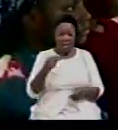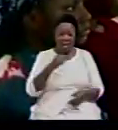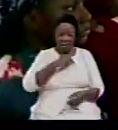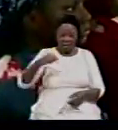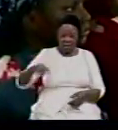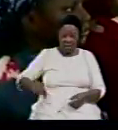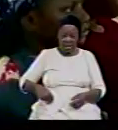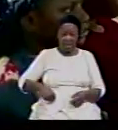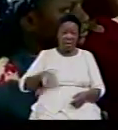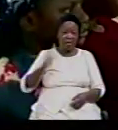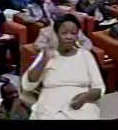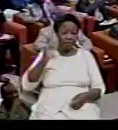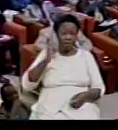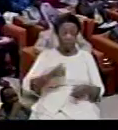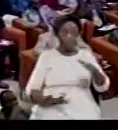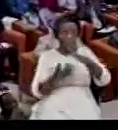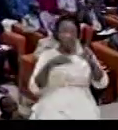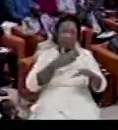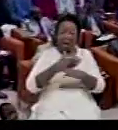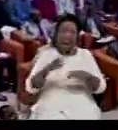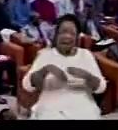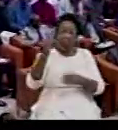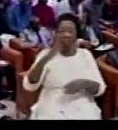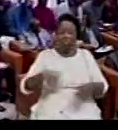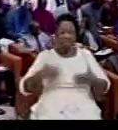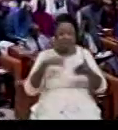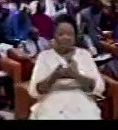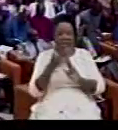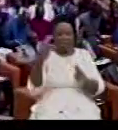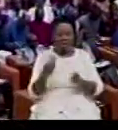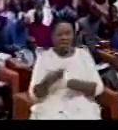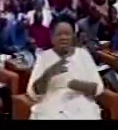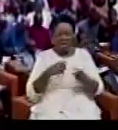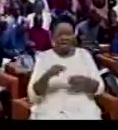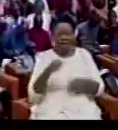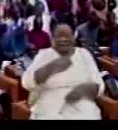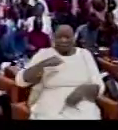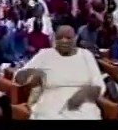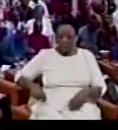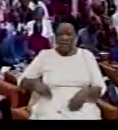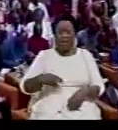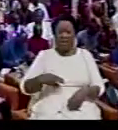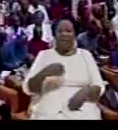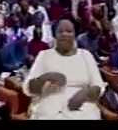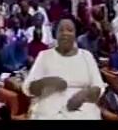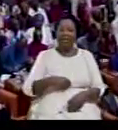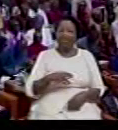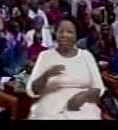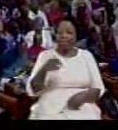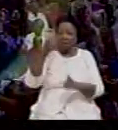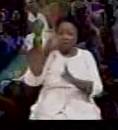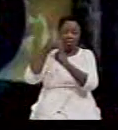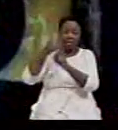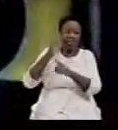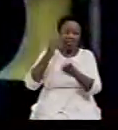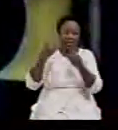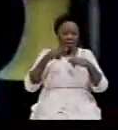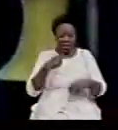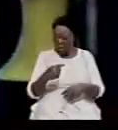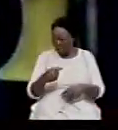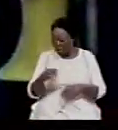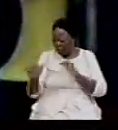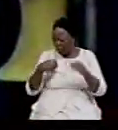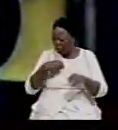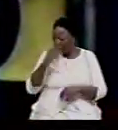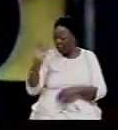your life in Jesus' name. And then Nebuchadnezzar himself will come and say, did we not throw three